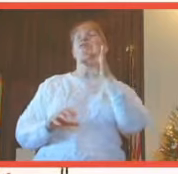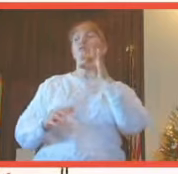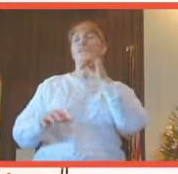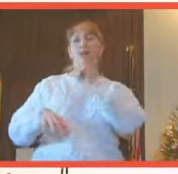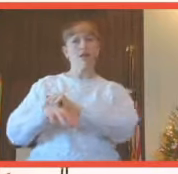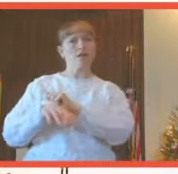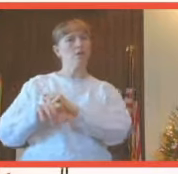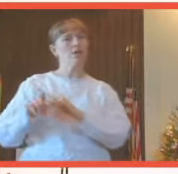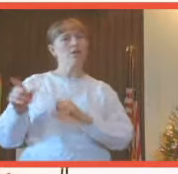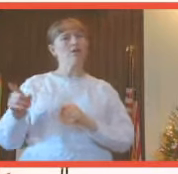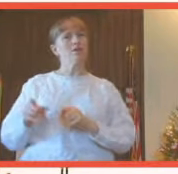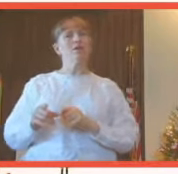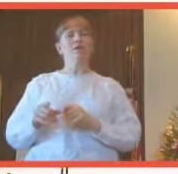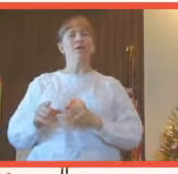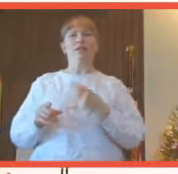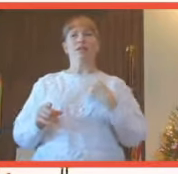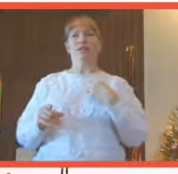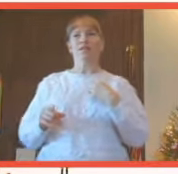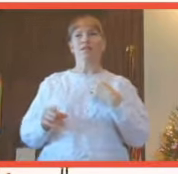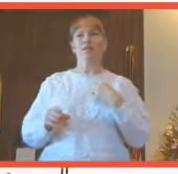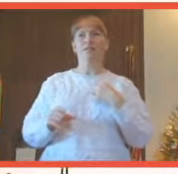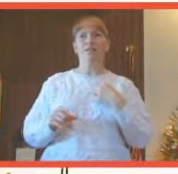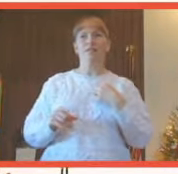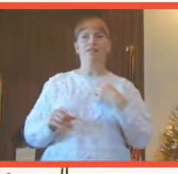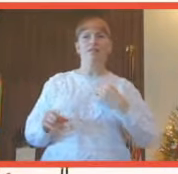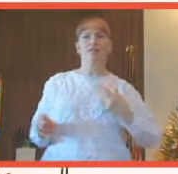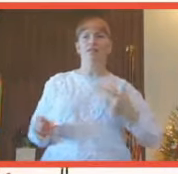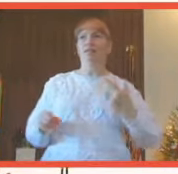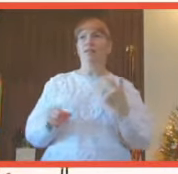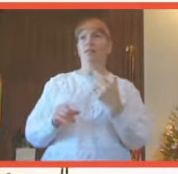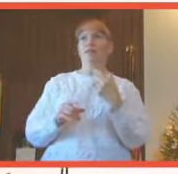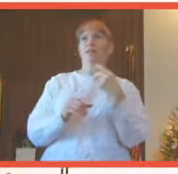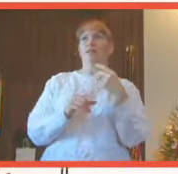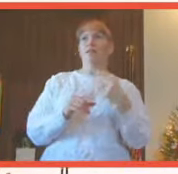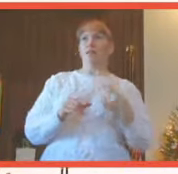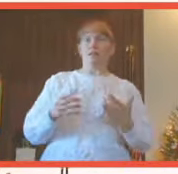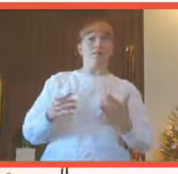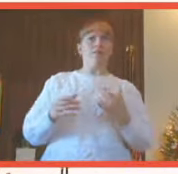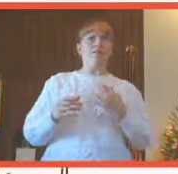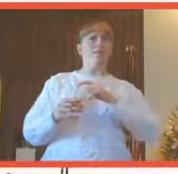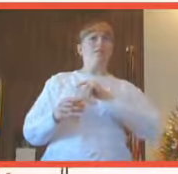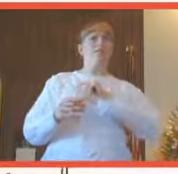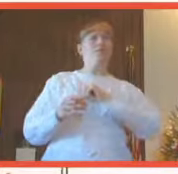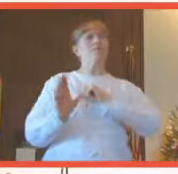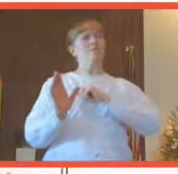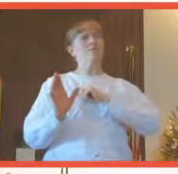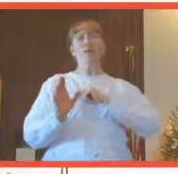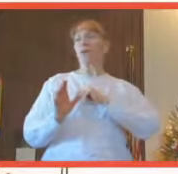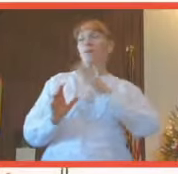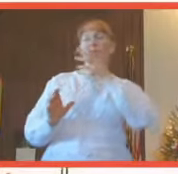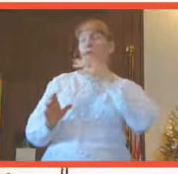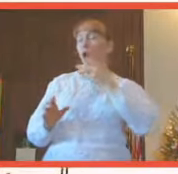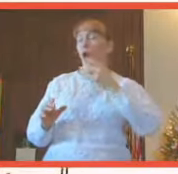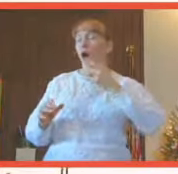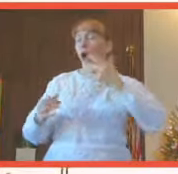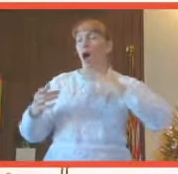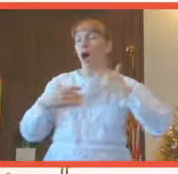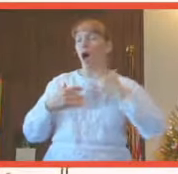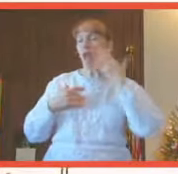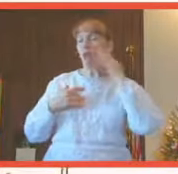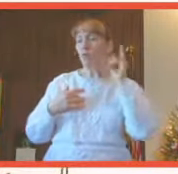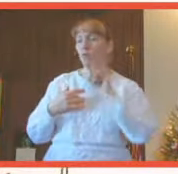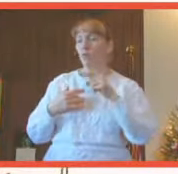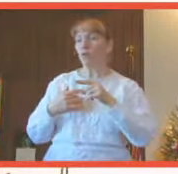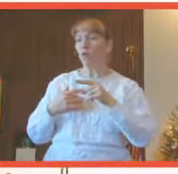temple. And he's got a little attitude. His mother's anxious. I don't know where you were. How could you have done